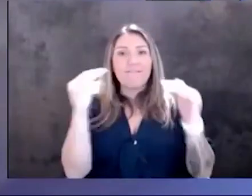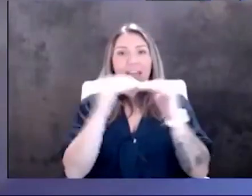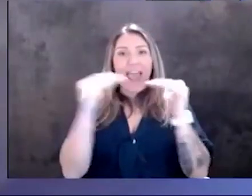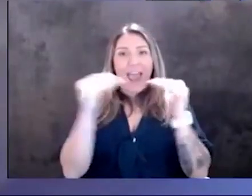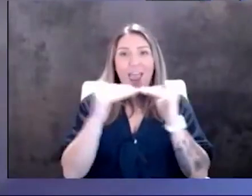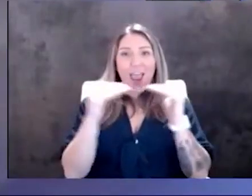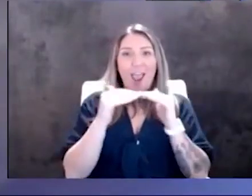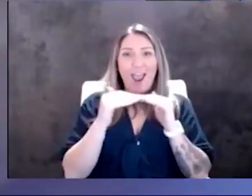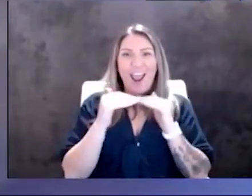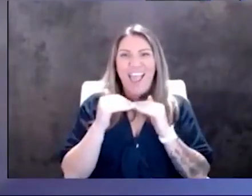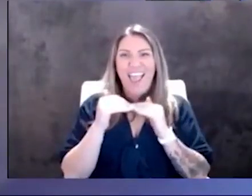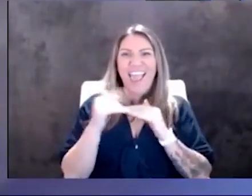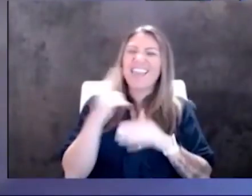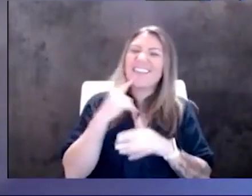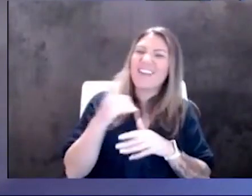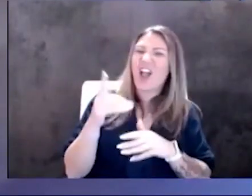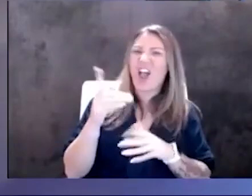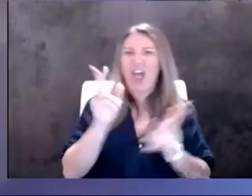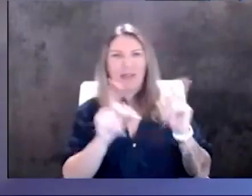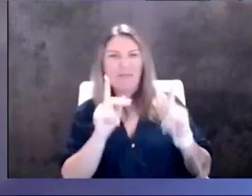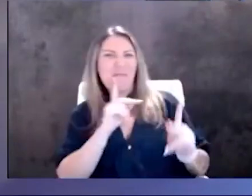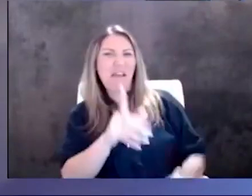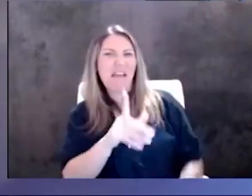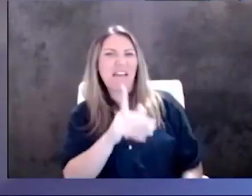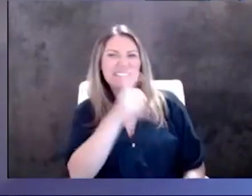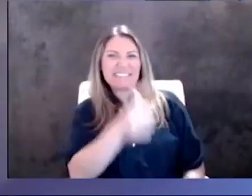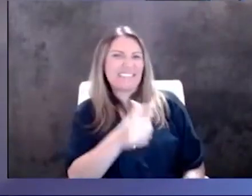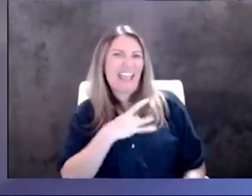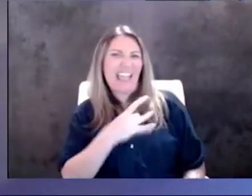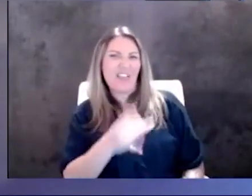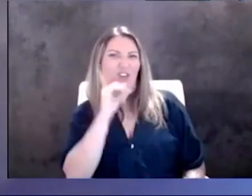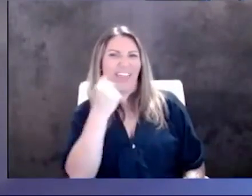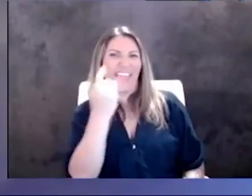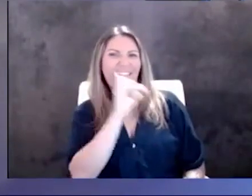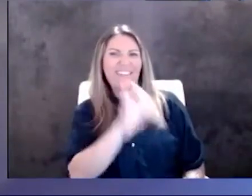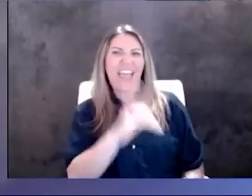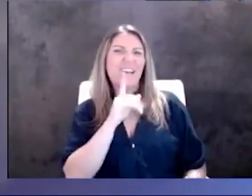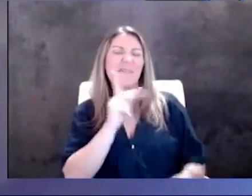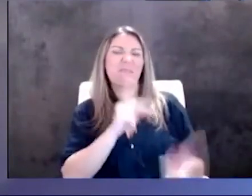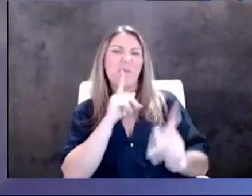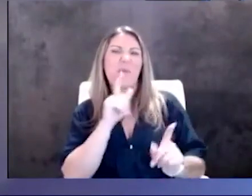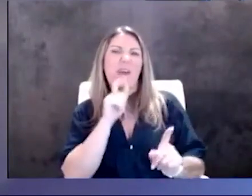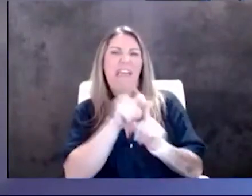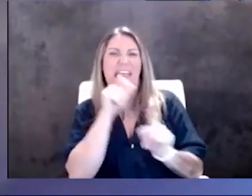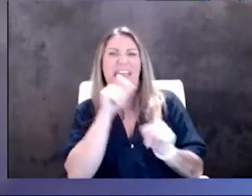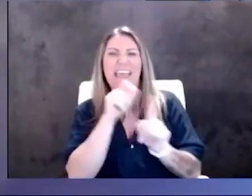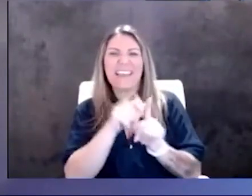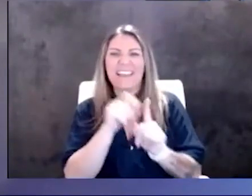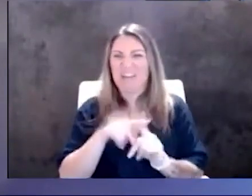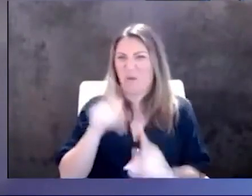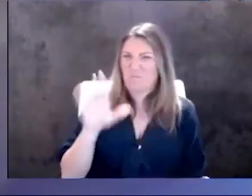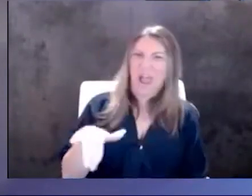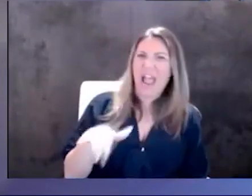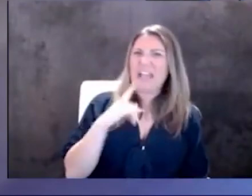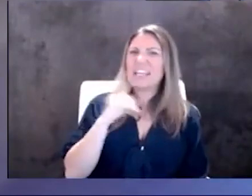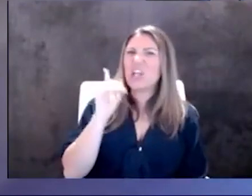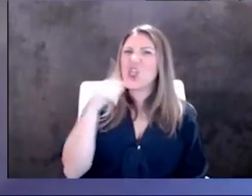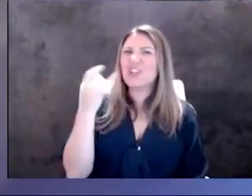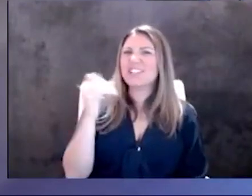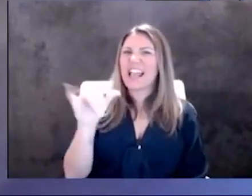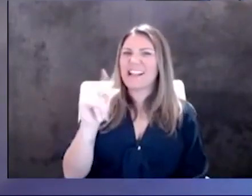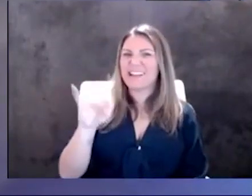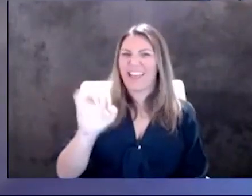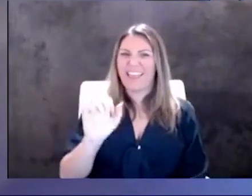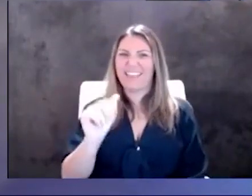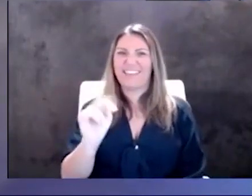on it. People I are got going to go, there Dr. first. Stites does not look like that. John, let's go. Third Rock from the Sun alien. And, Brenda's husband suffers